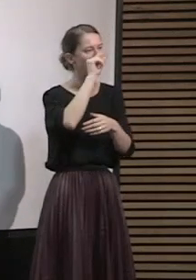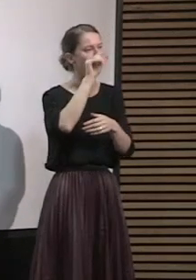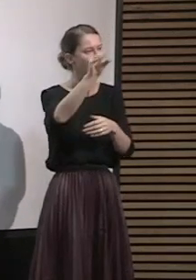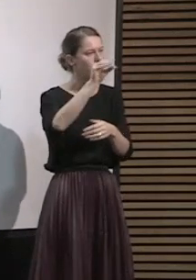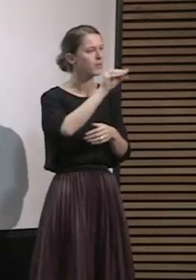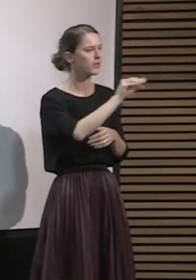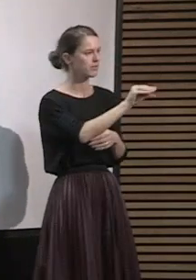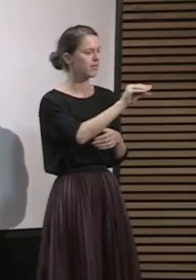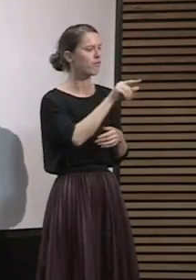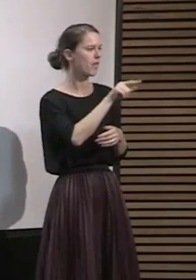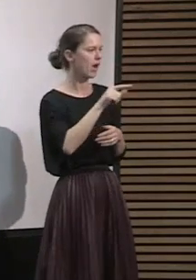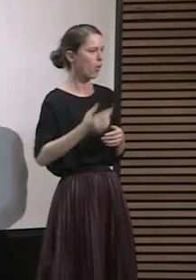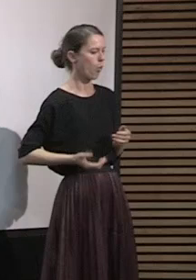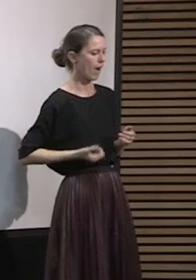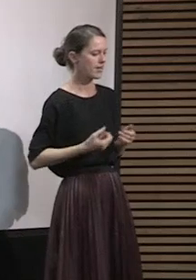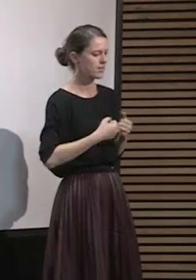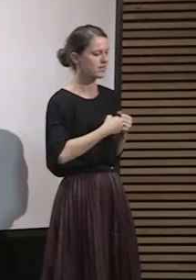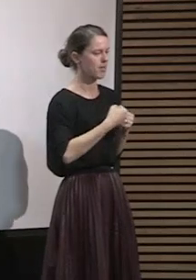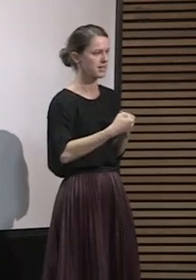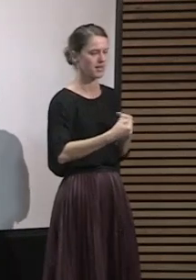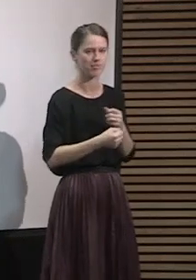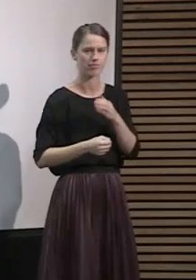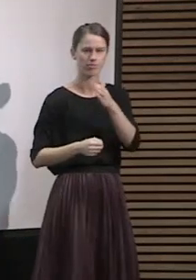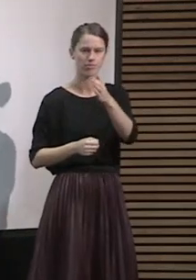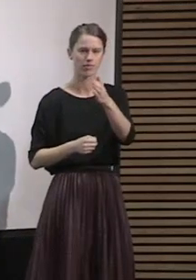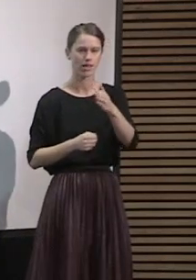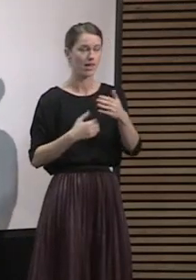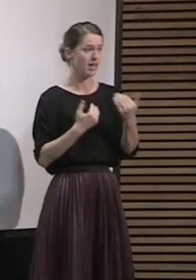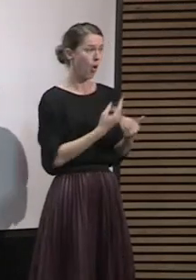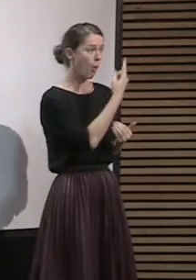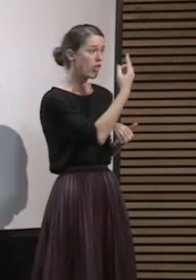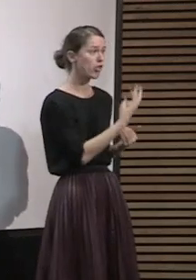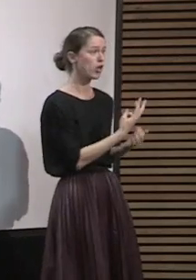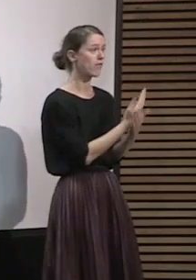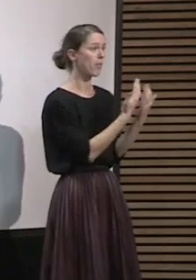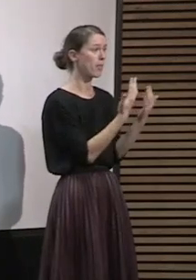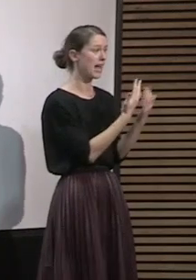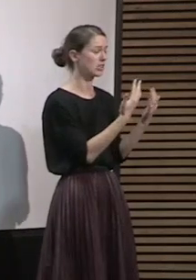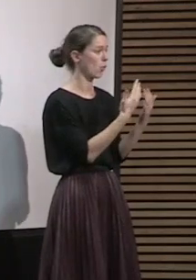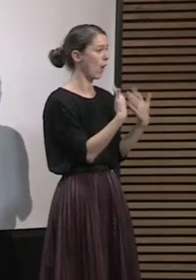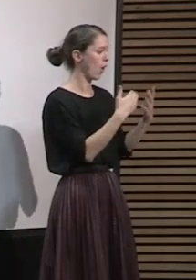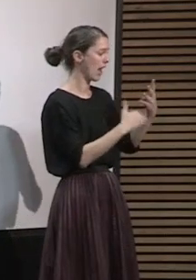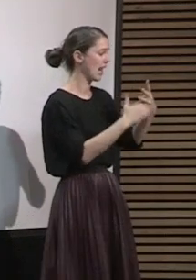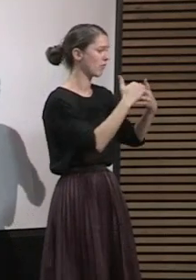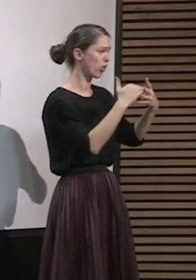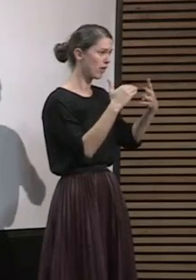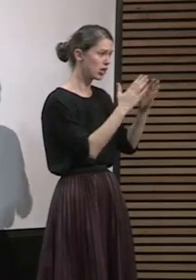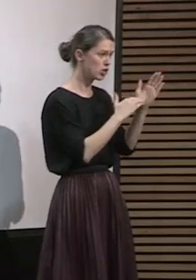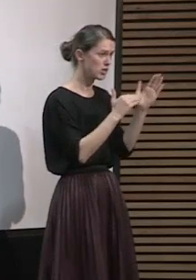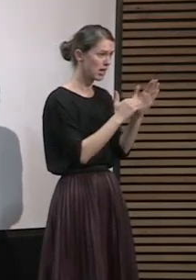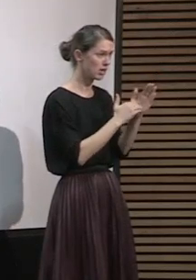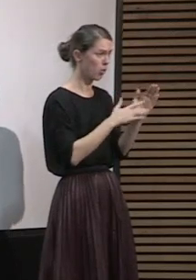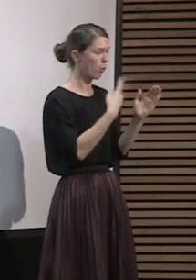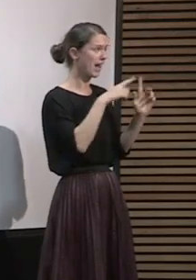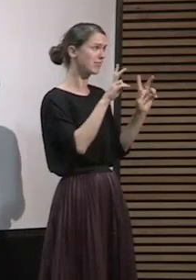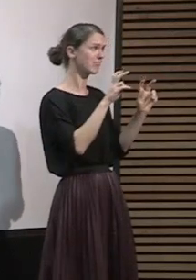extension. With a third of the population now in much more severe restrictions for a much longer time, could New Zealand still consider itself a team of 5